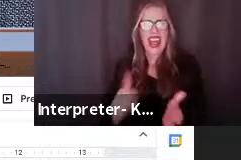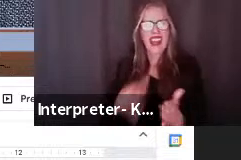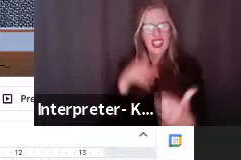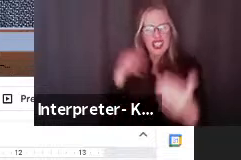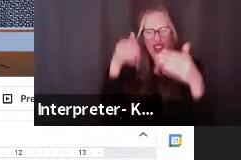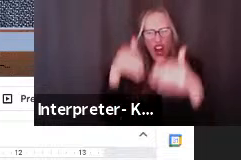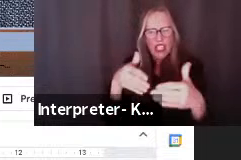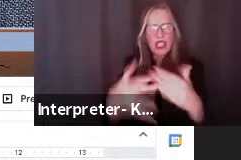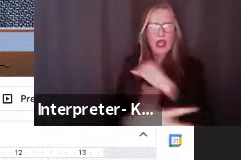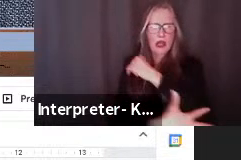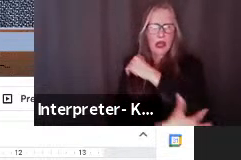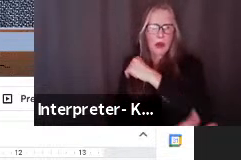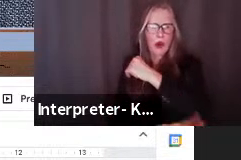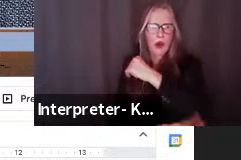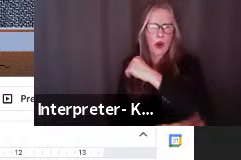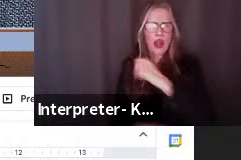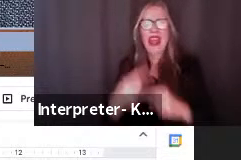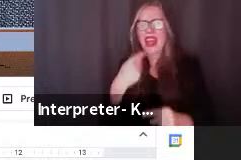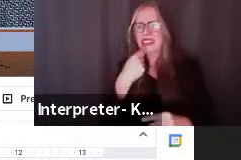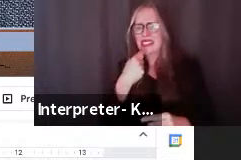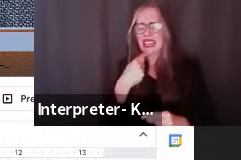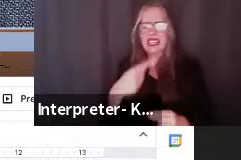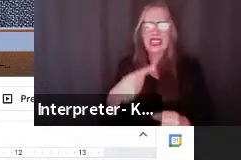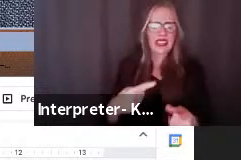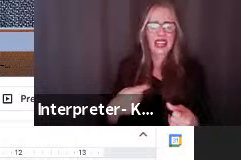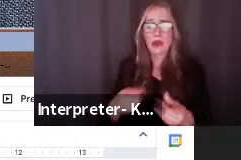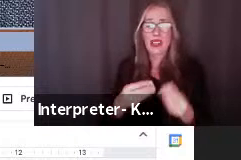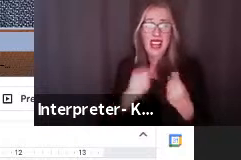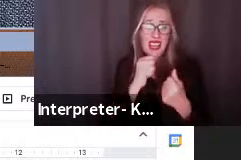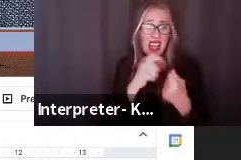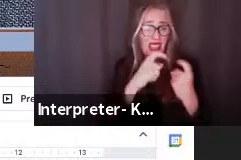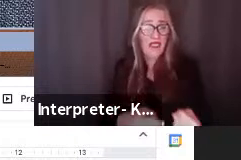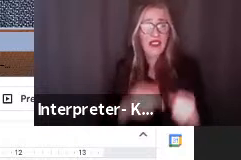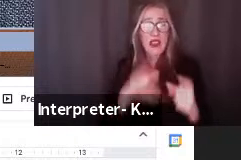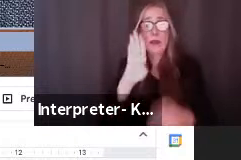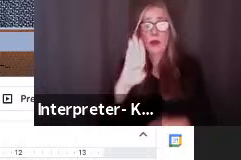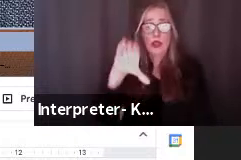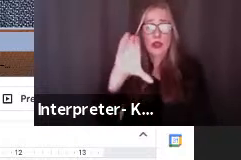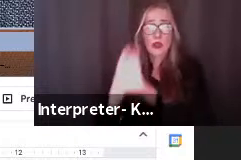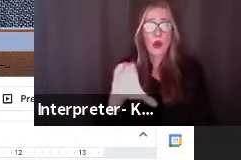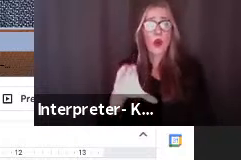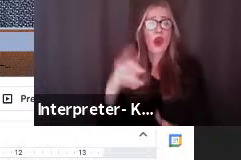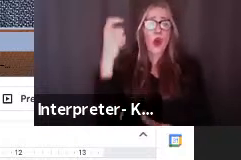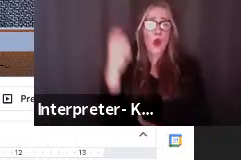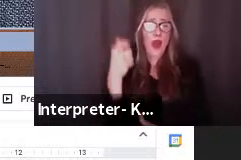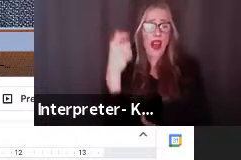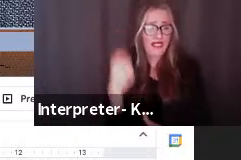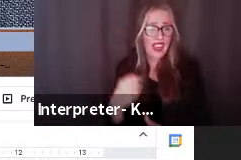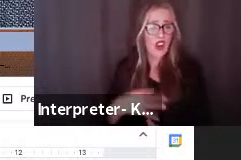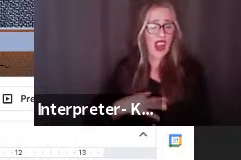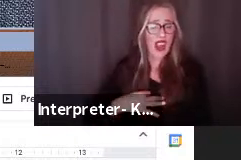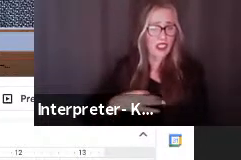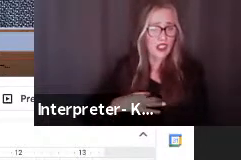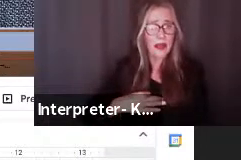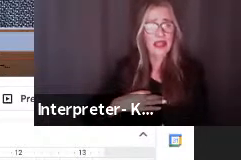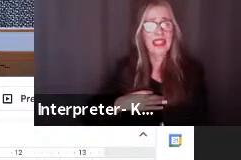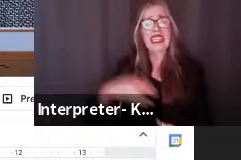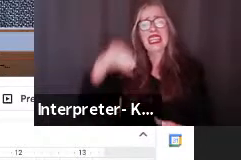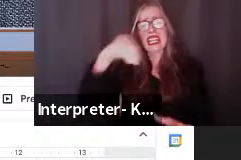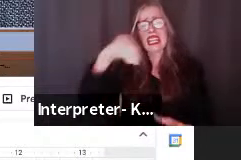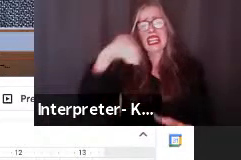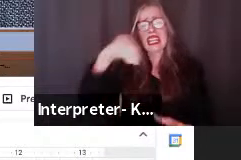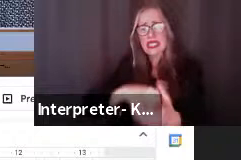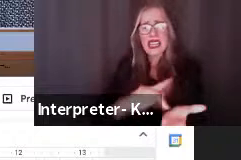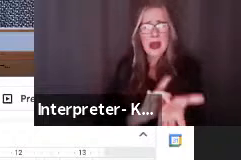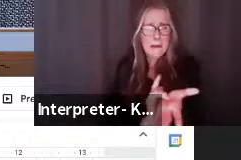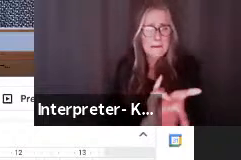tied to welfare eligibility embedded in medicare funding to public entities there were hearings in 73 at the congress there were protests over